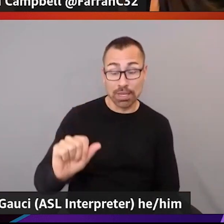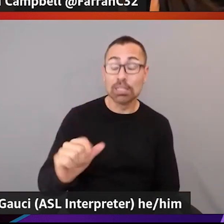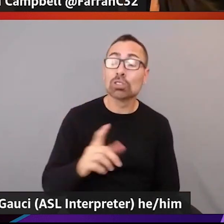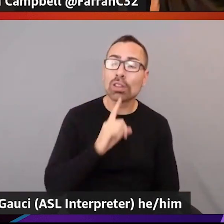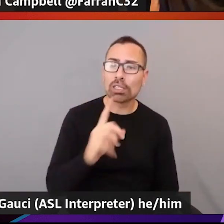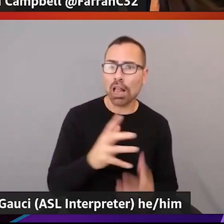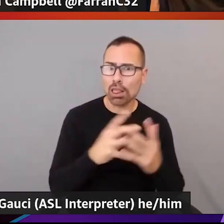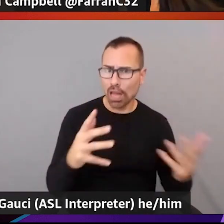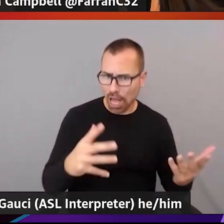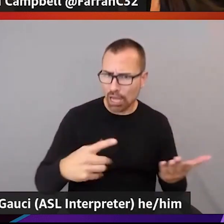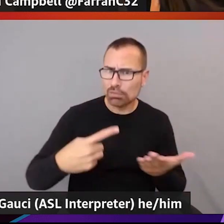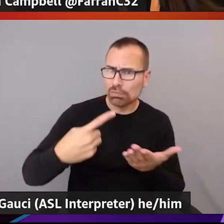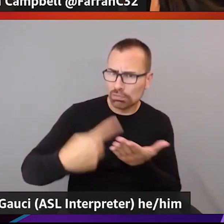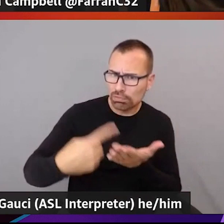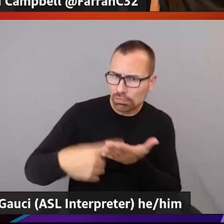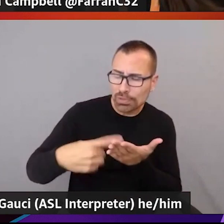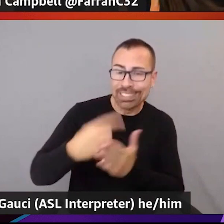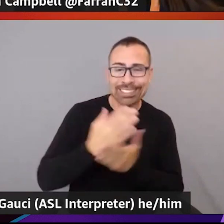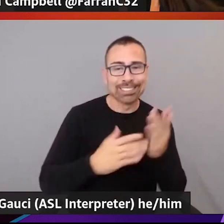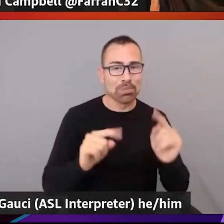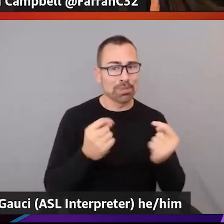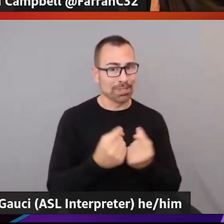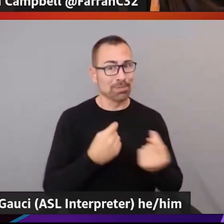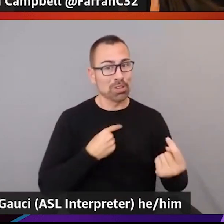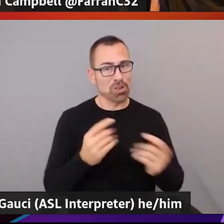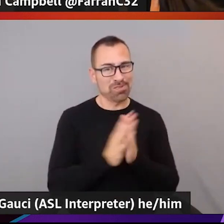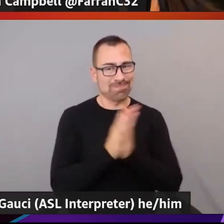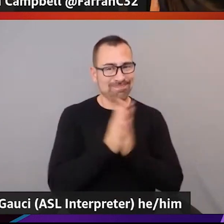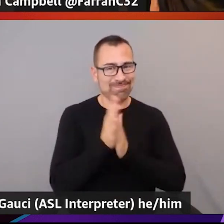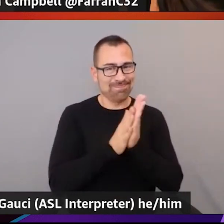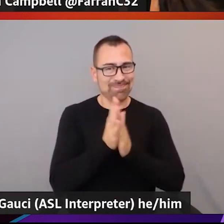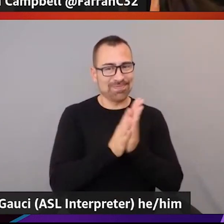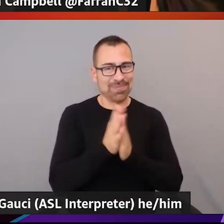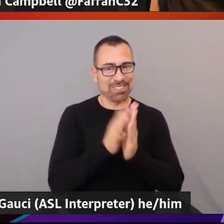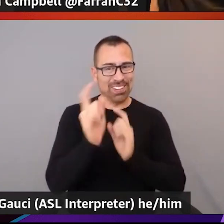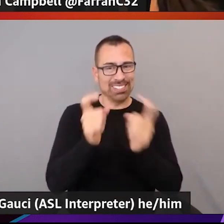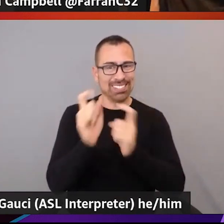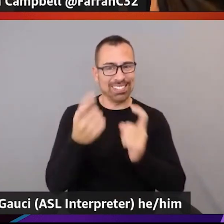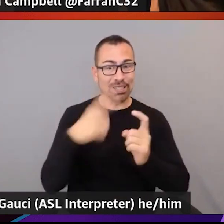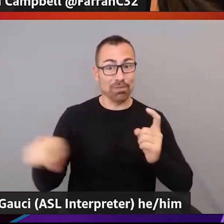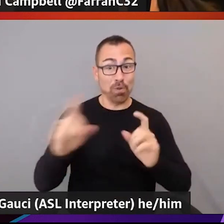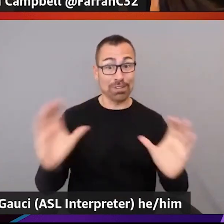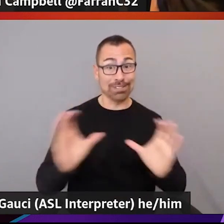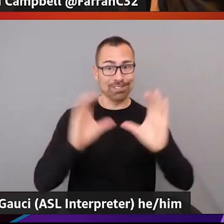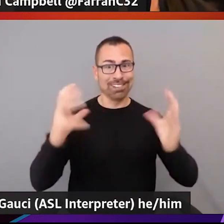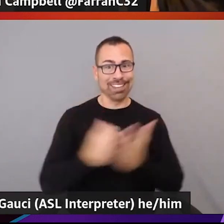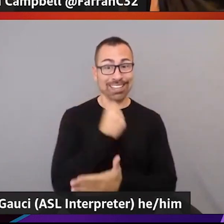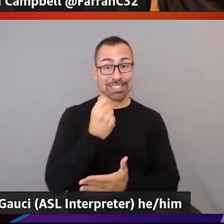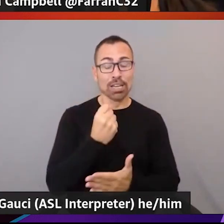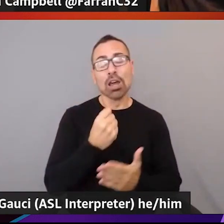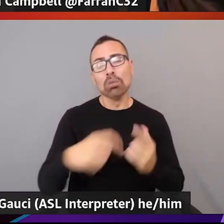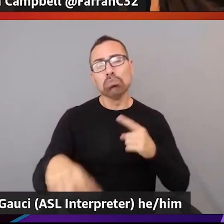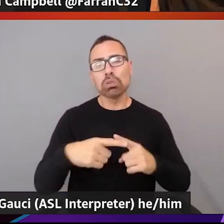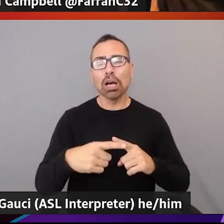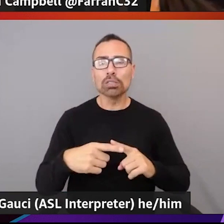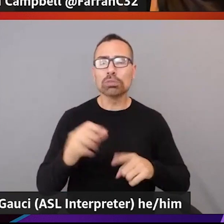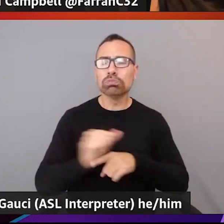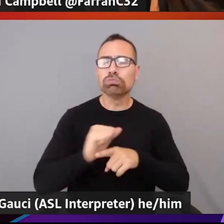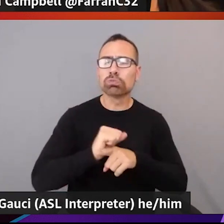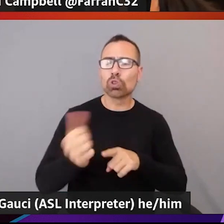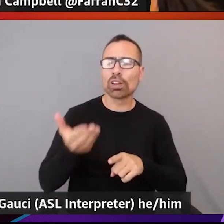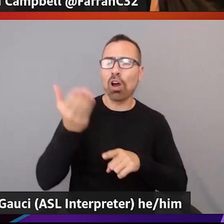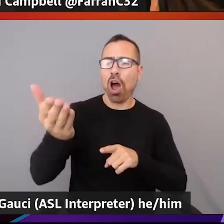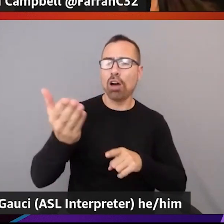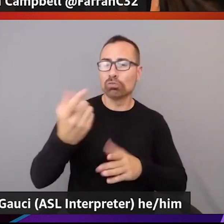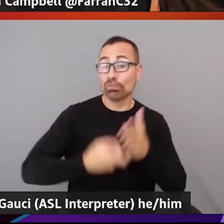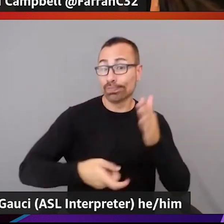get incentives for getting certification and doing some of the free training that is available, as well as